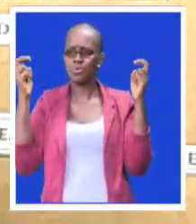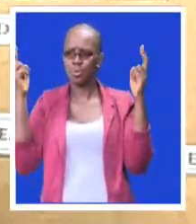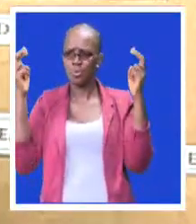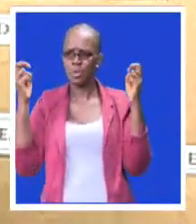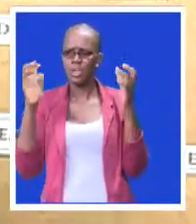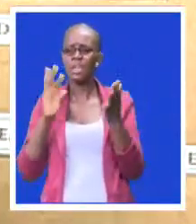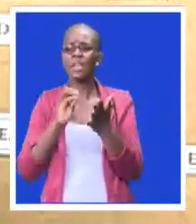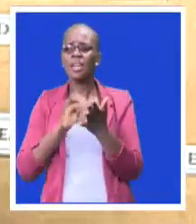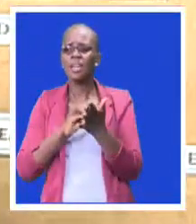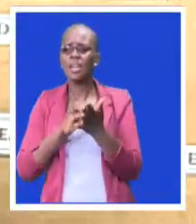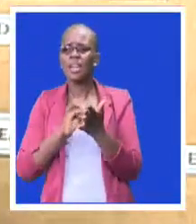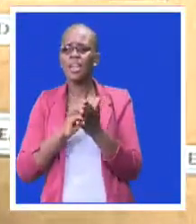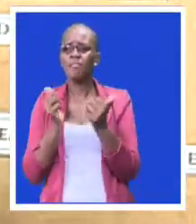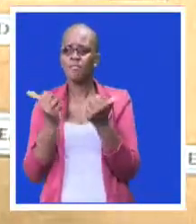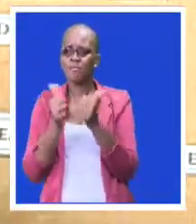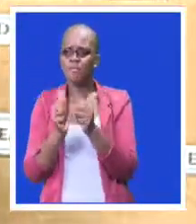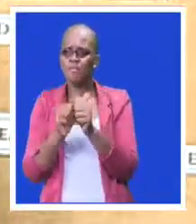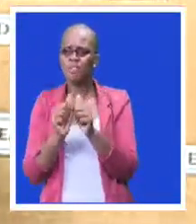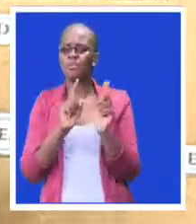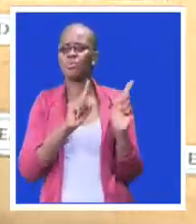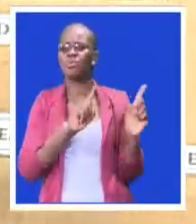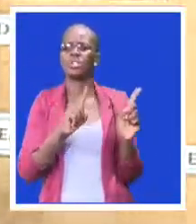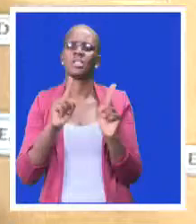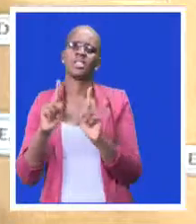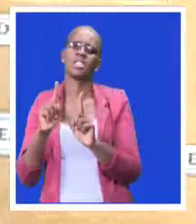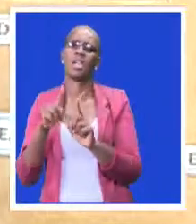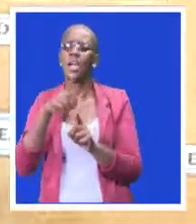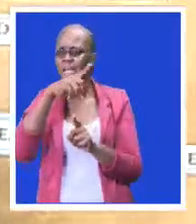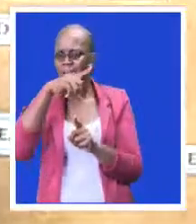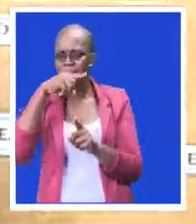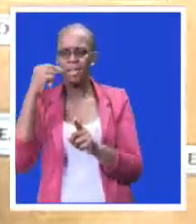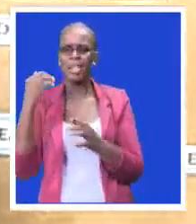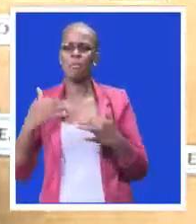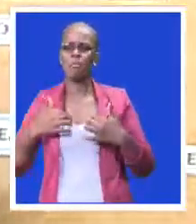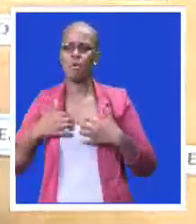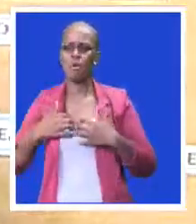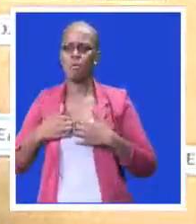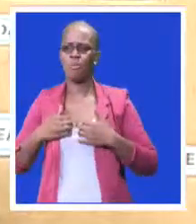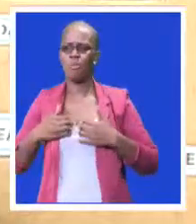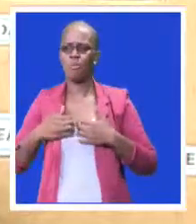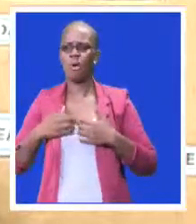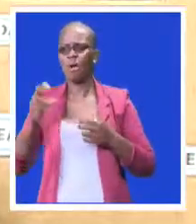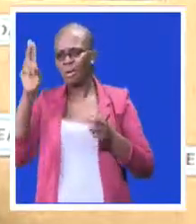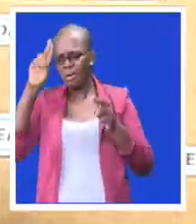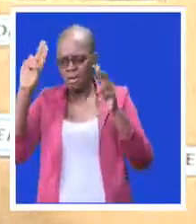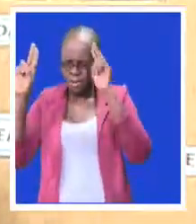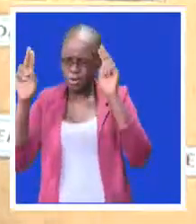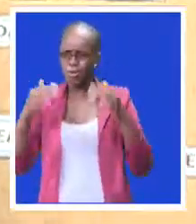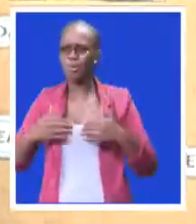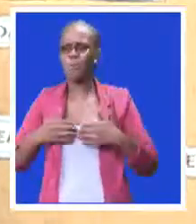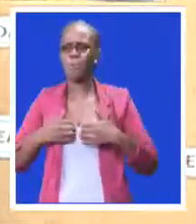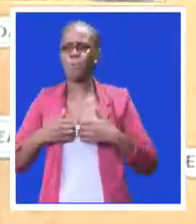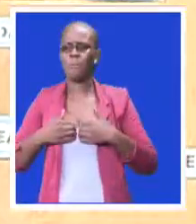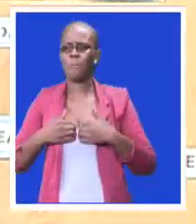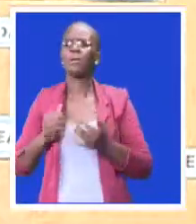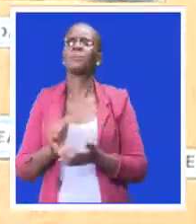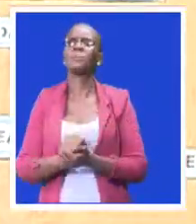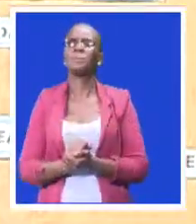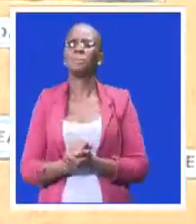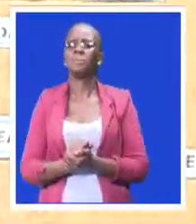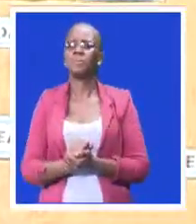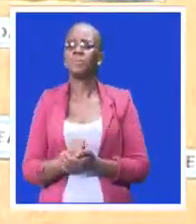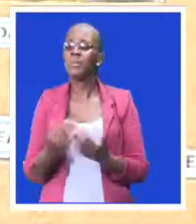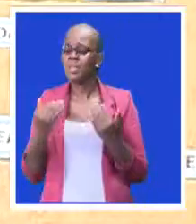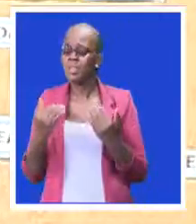Hello, Monkey. Right, so we'll be conducting our lesson with Monkey today. And let's go to our lesson.